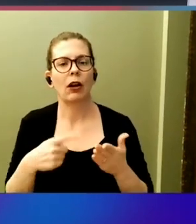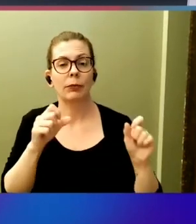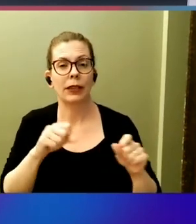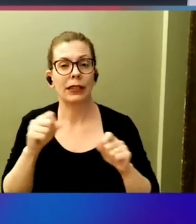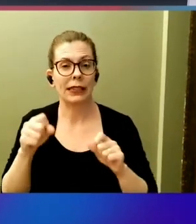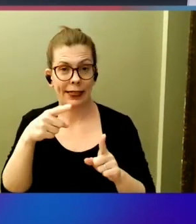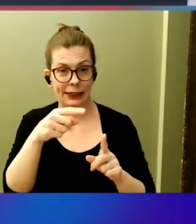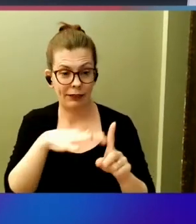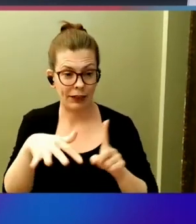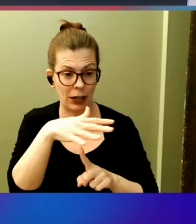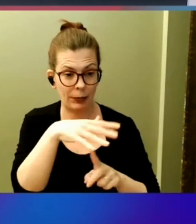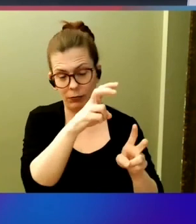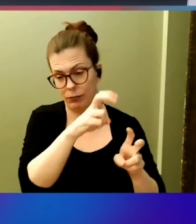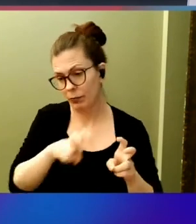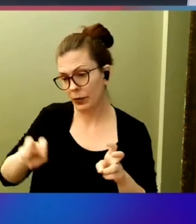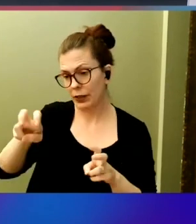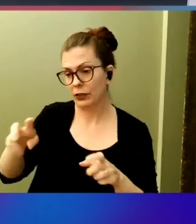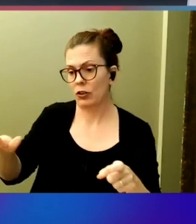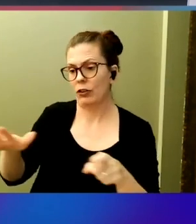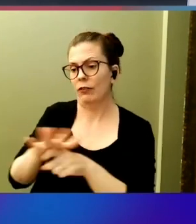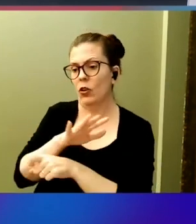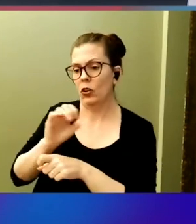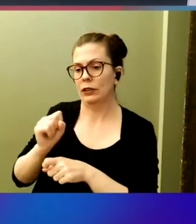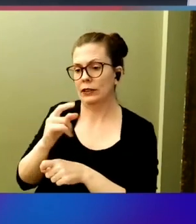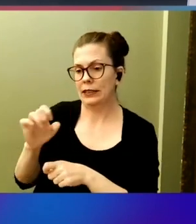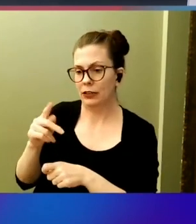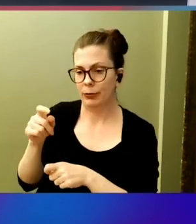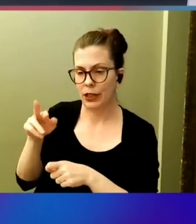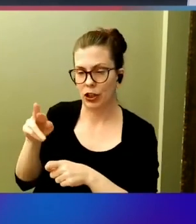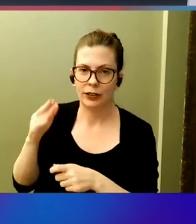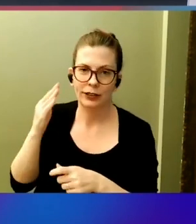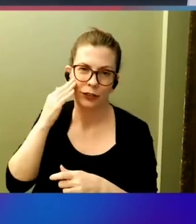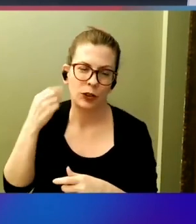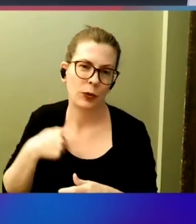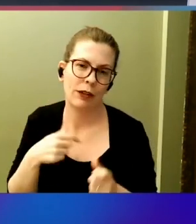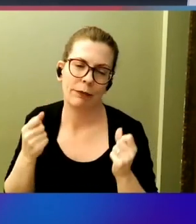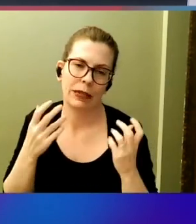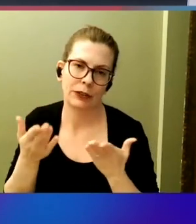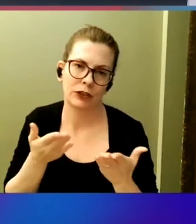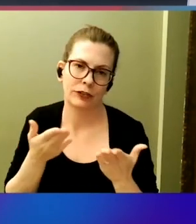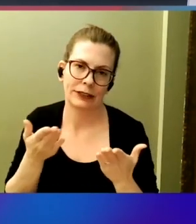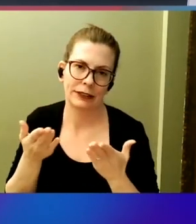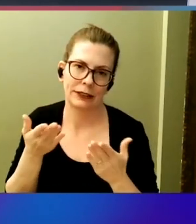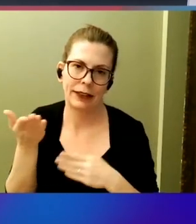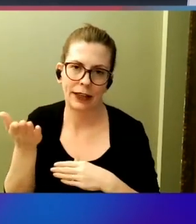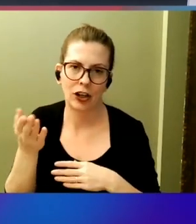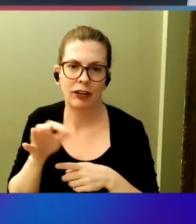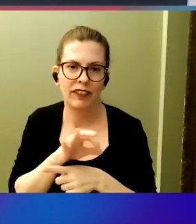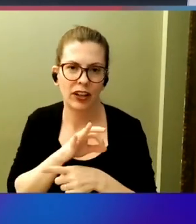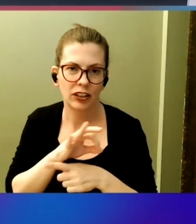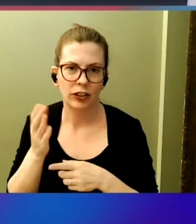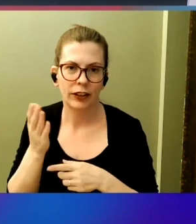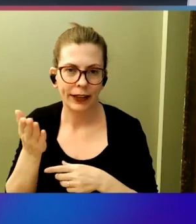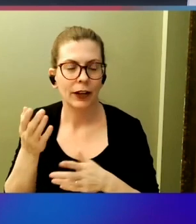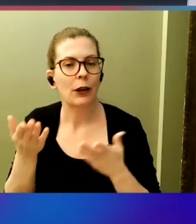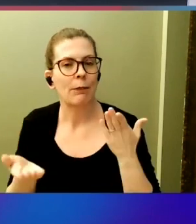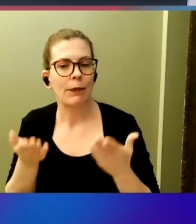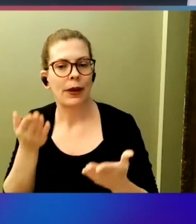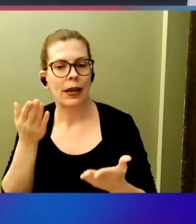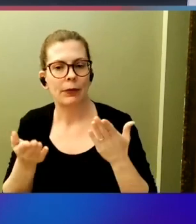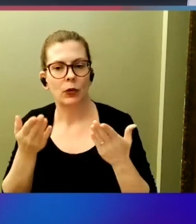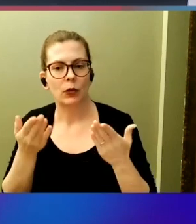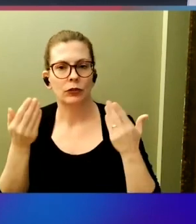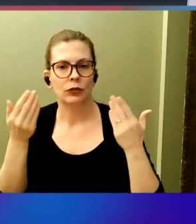the full-fledged SageMaker, because as you know, we have so many services there, so much functionality there that you may want to leverage. But when you're